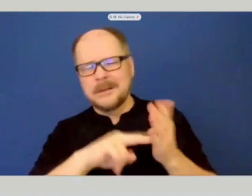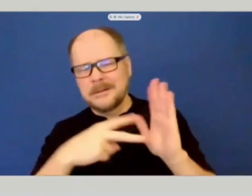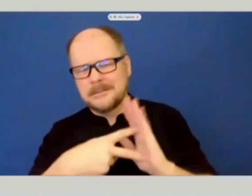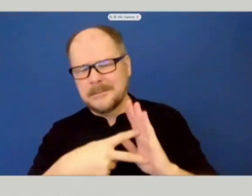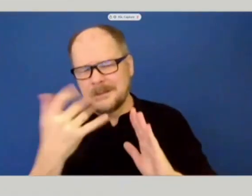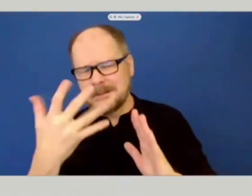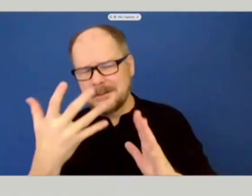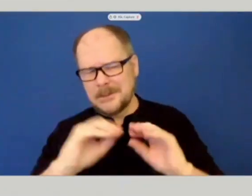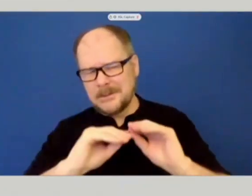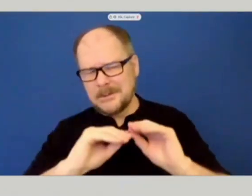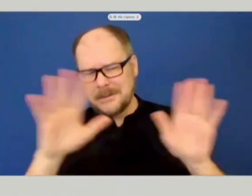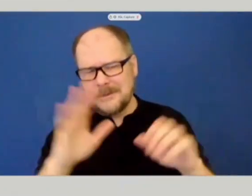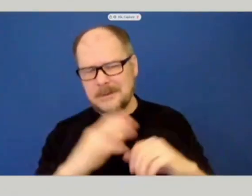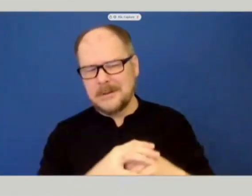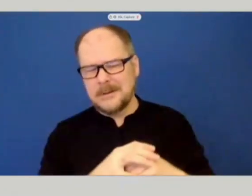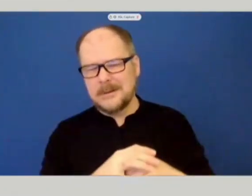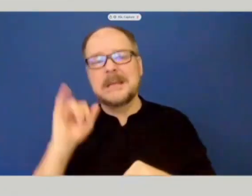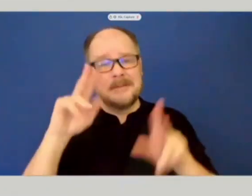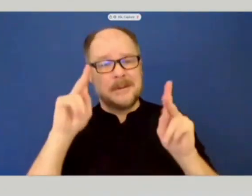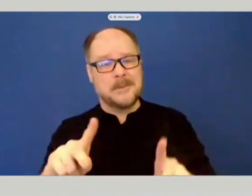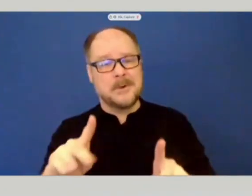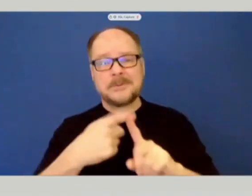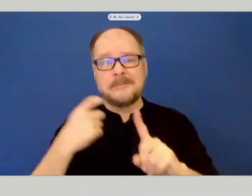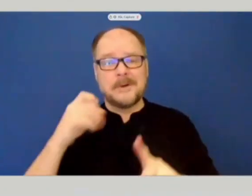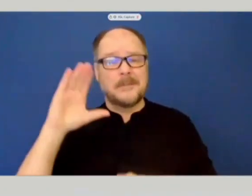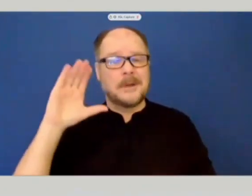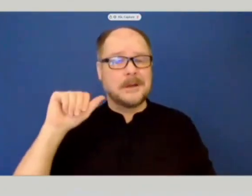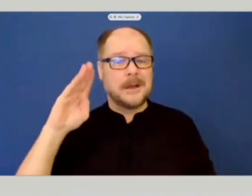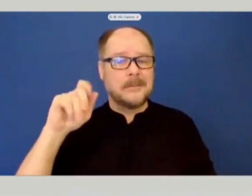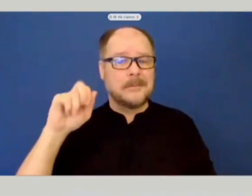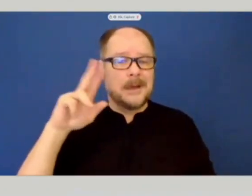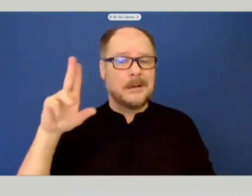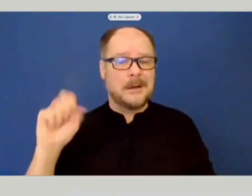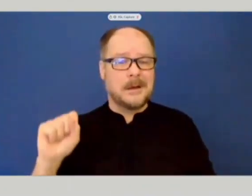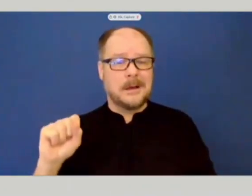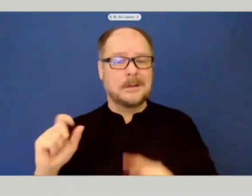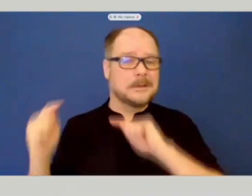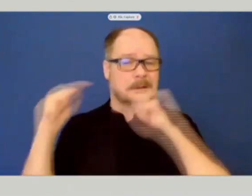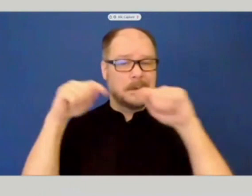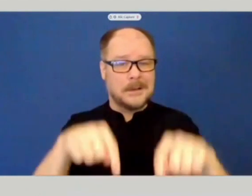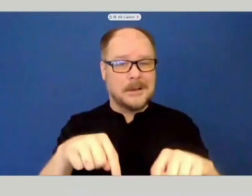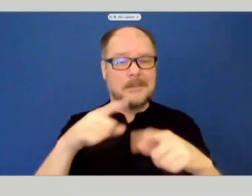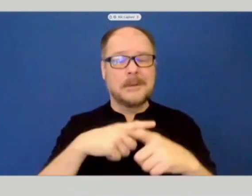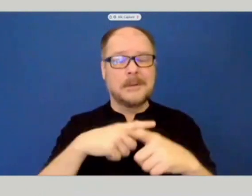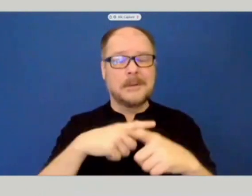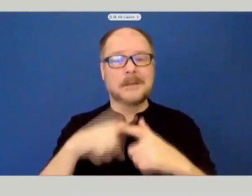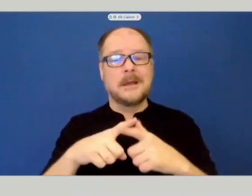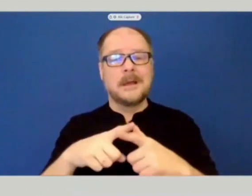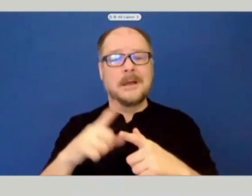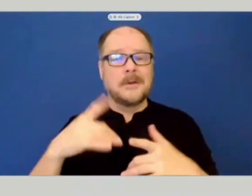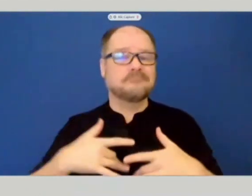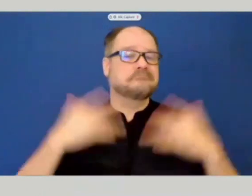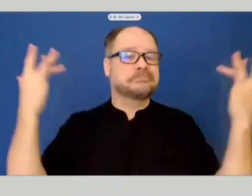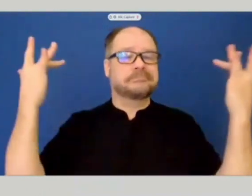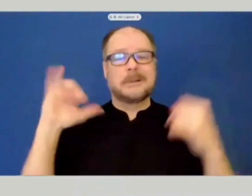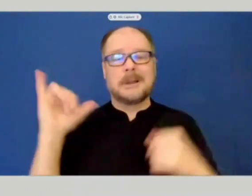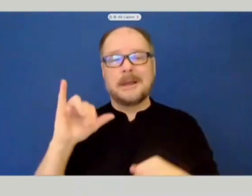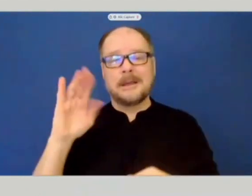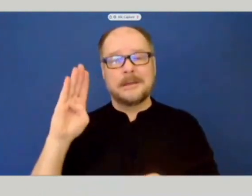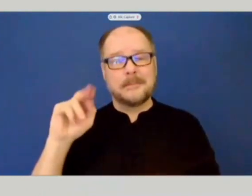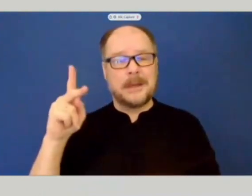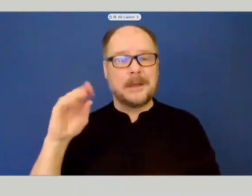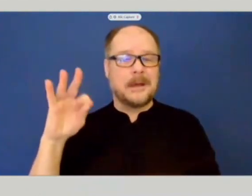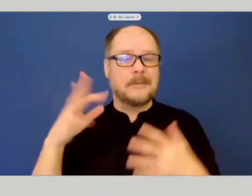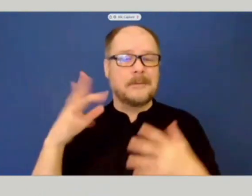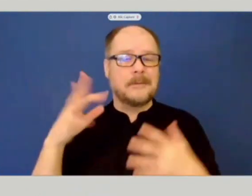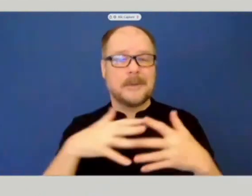if someone drives down here from Cabarrus County and gets one of the mass events, let's say at Bank of America Stadium, they would